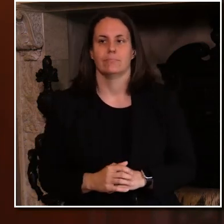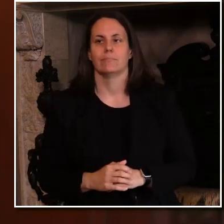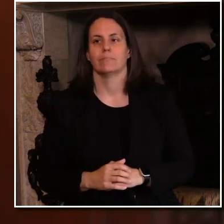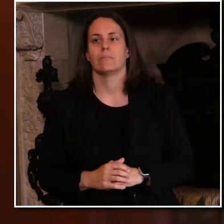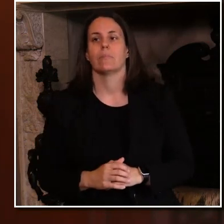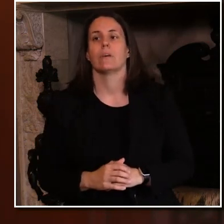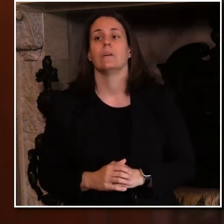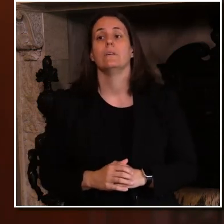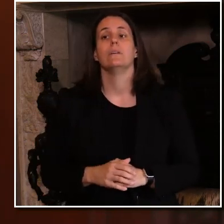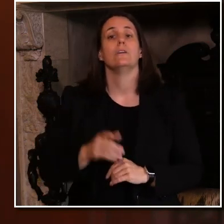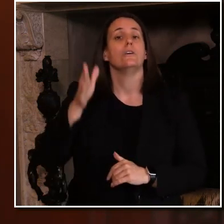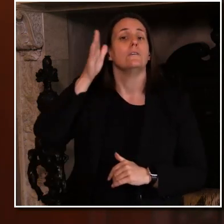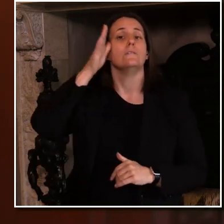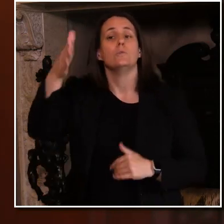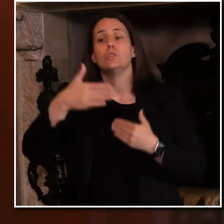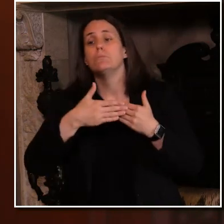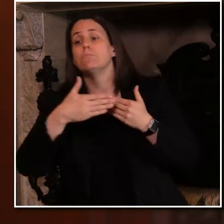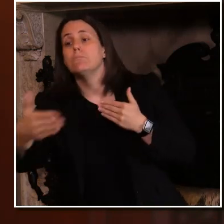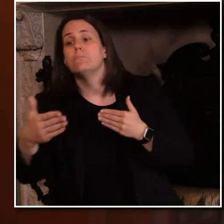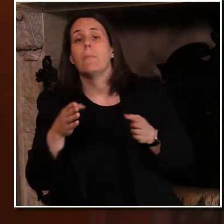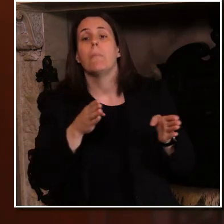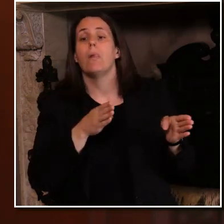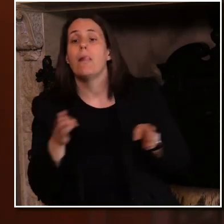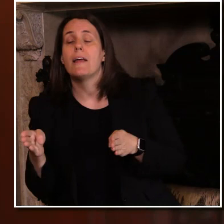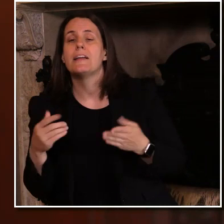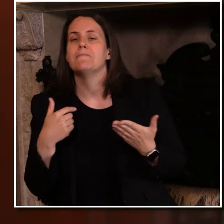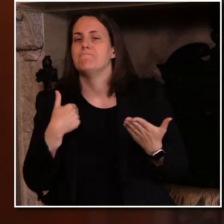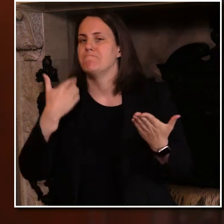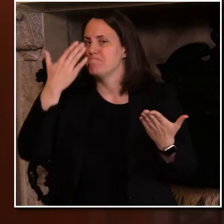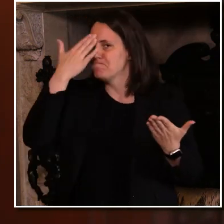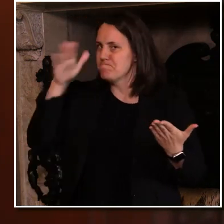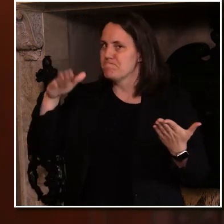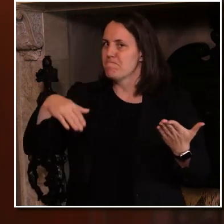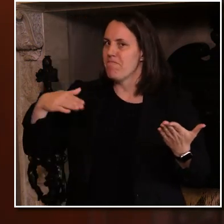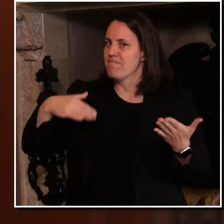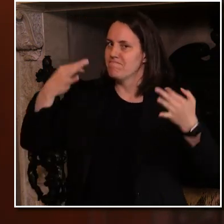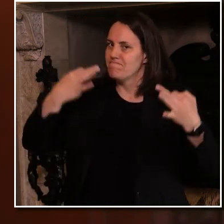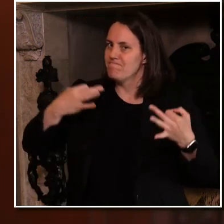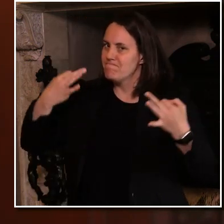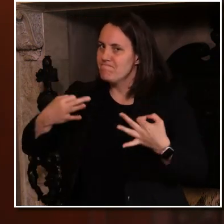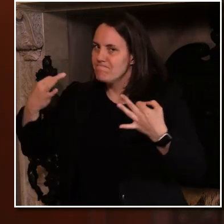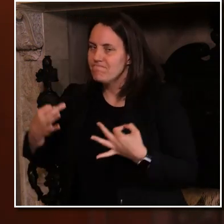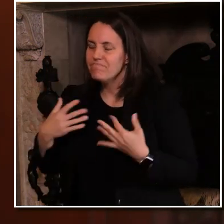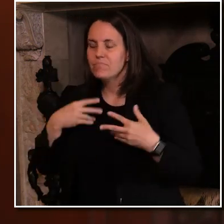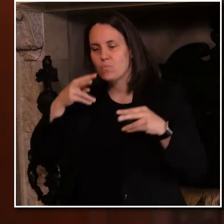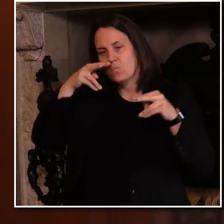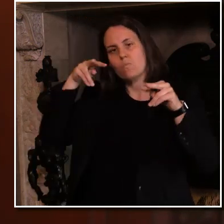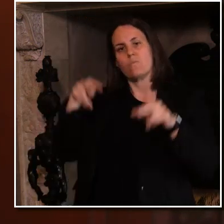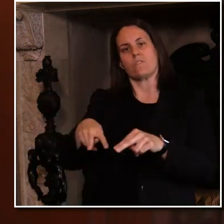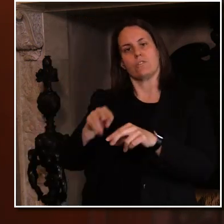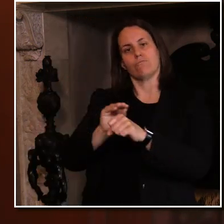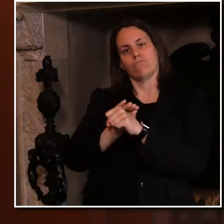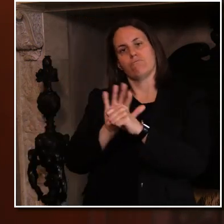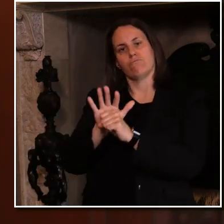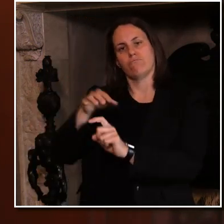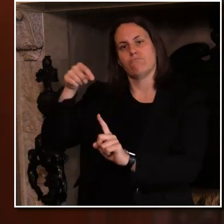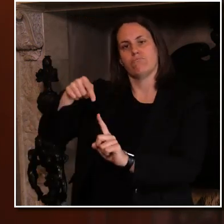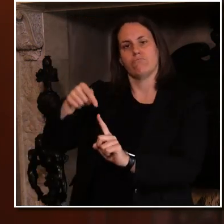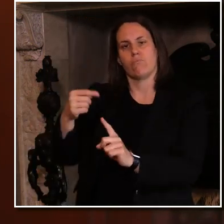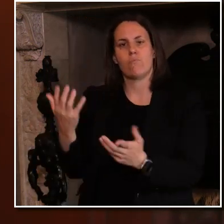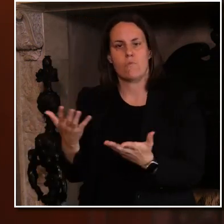say many times that this virus sets our timeline, and we have to approach this like turning a dial, not flipping a